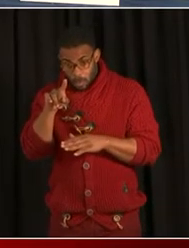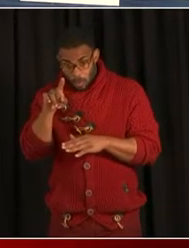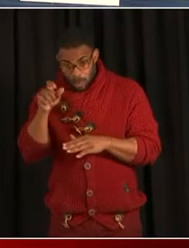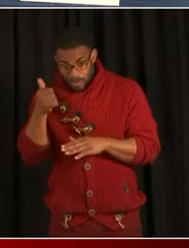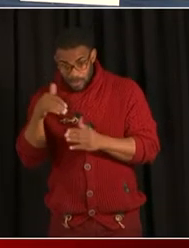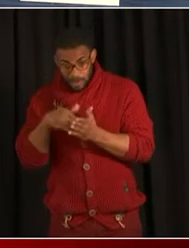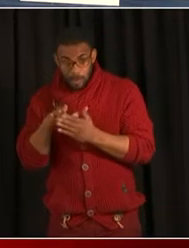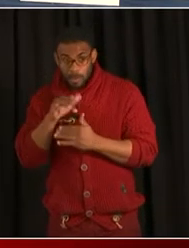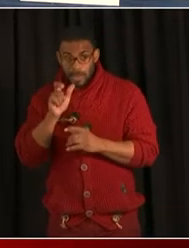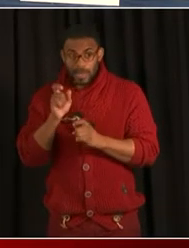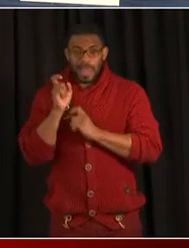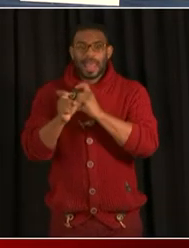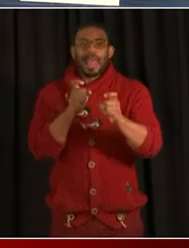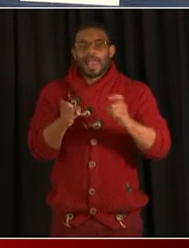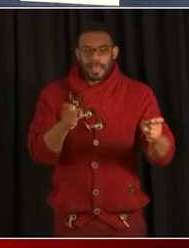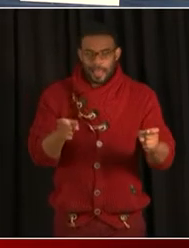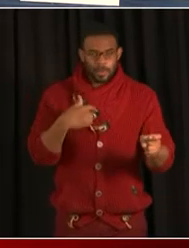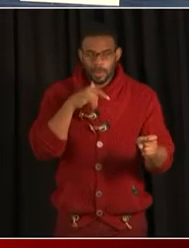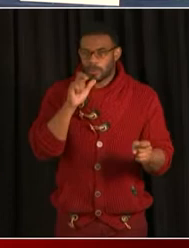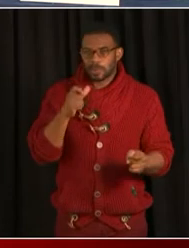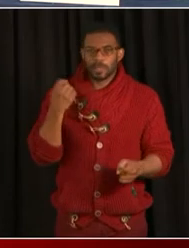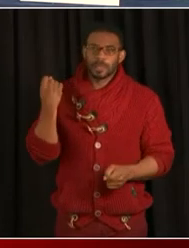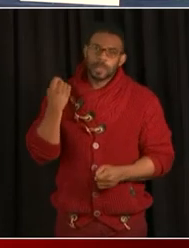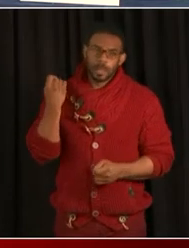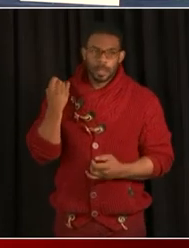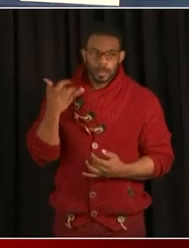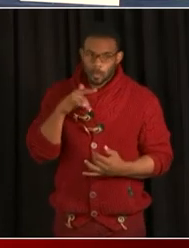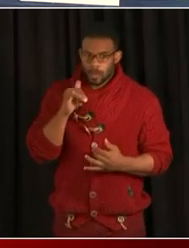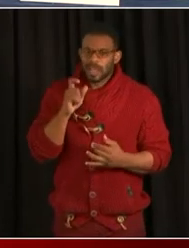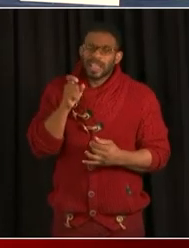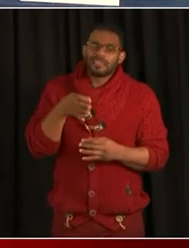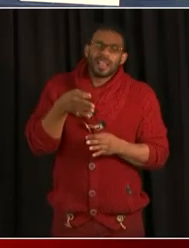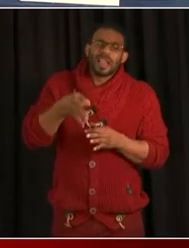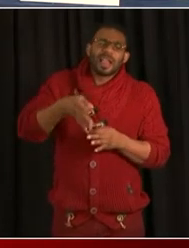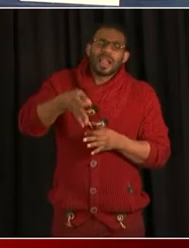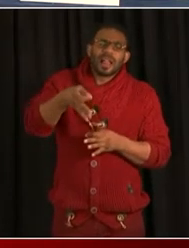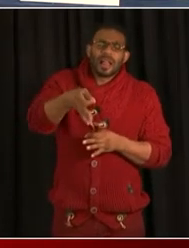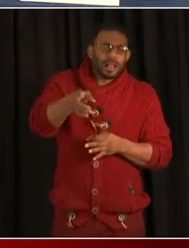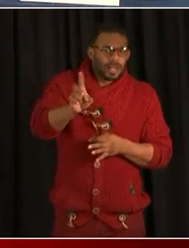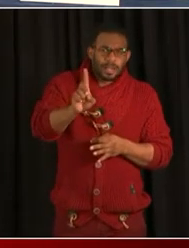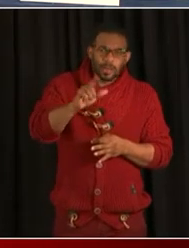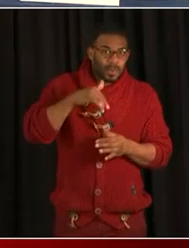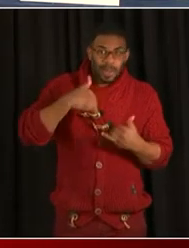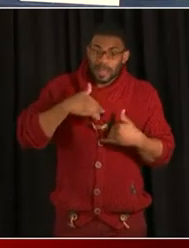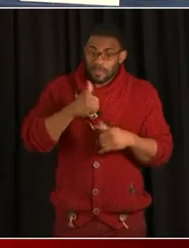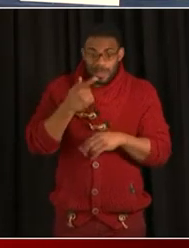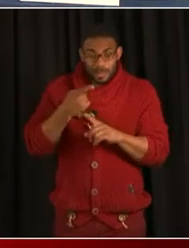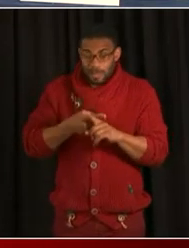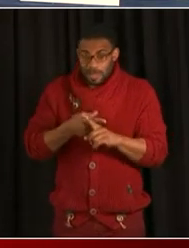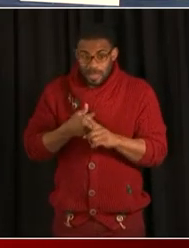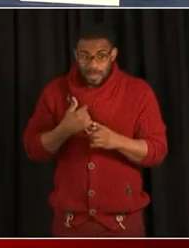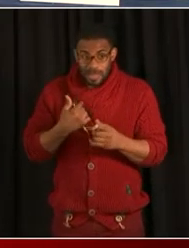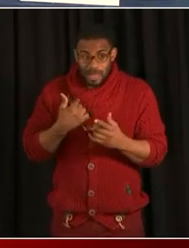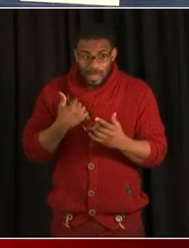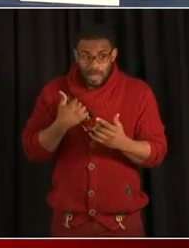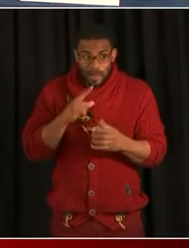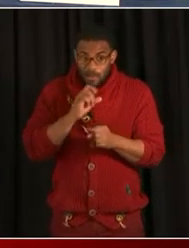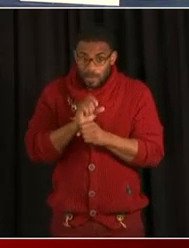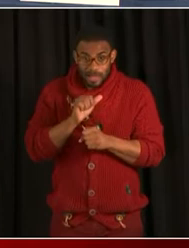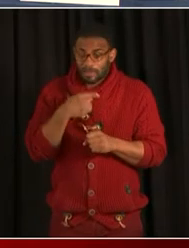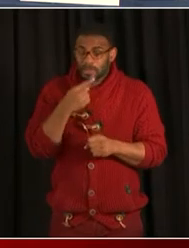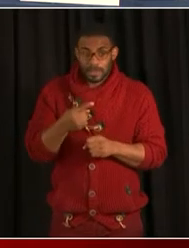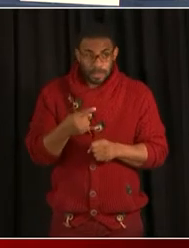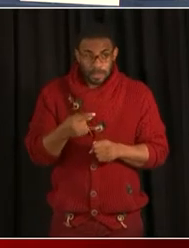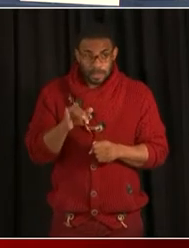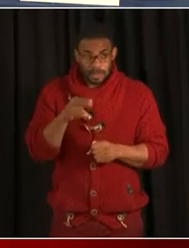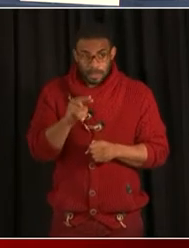110, we need it allocated. We don't need this. No, we're going to give it to you. We're going to give it to you. We don't have another month. I've really